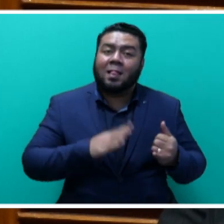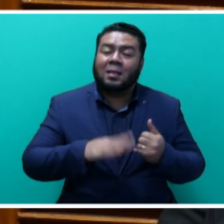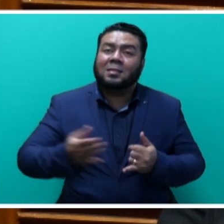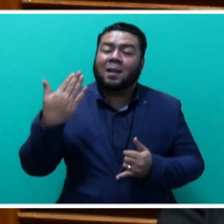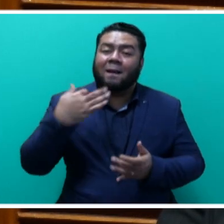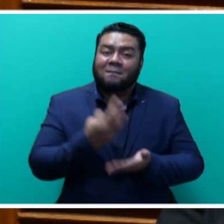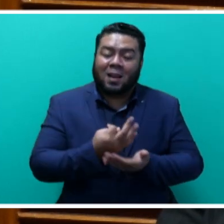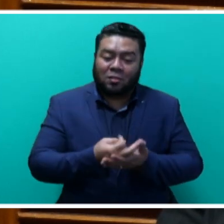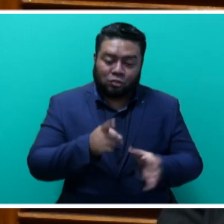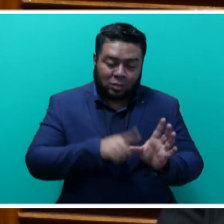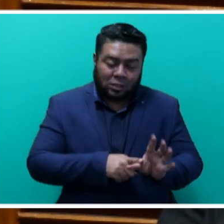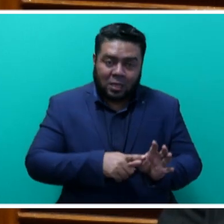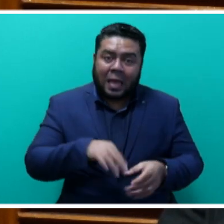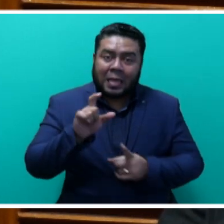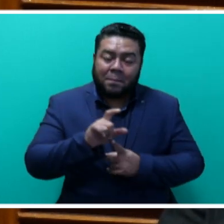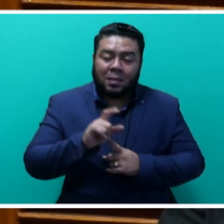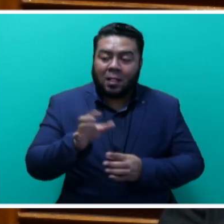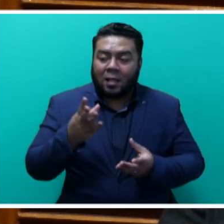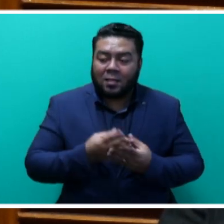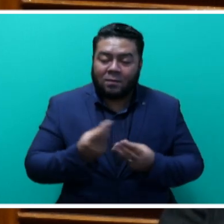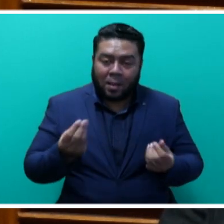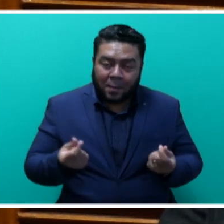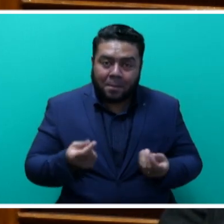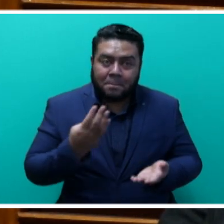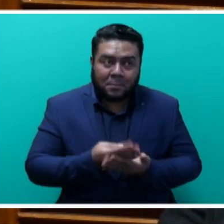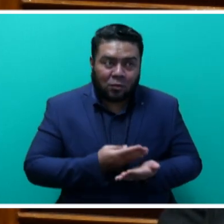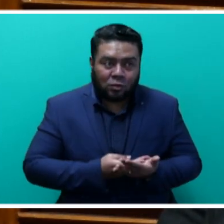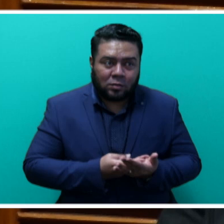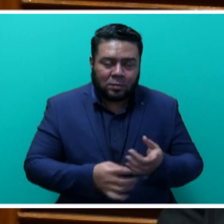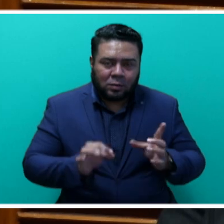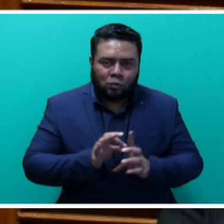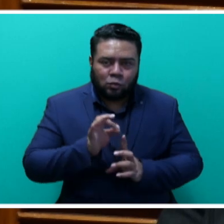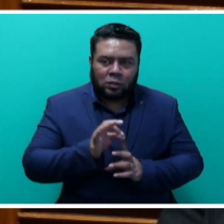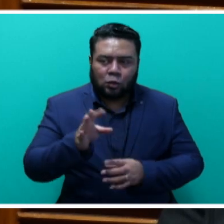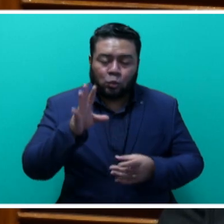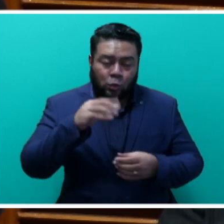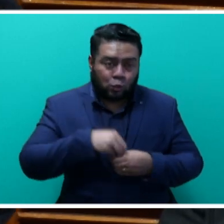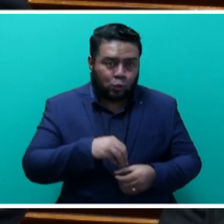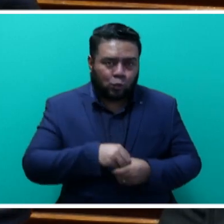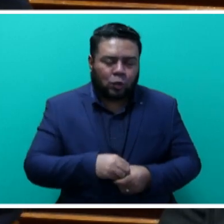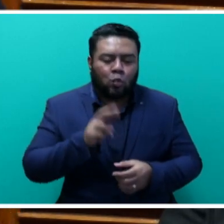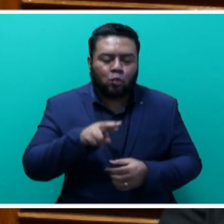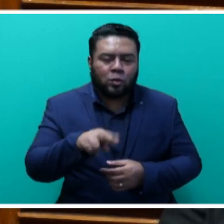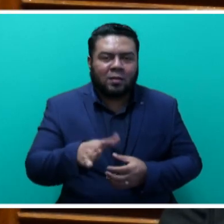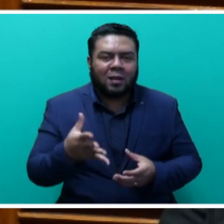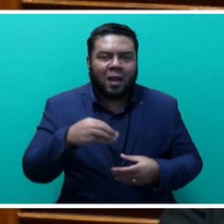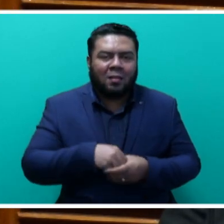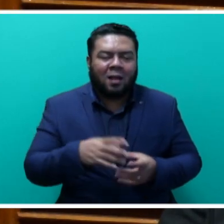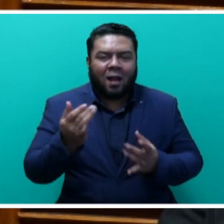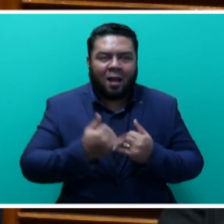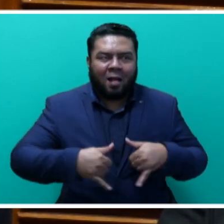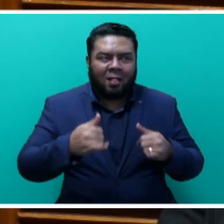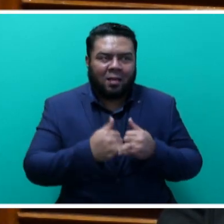Ministry's capital development project budget was increased to include the Rural and Outer Island, or the